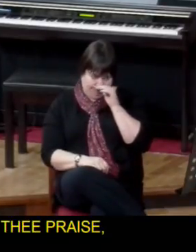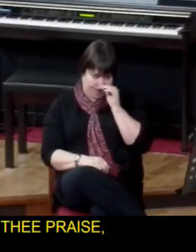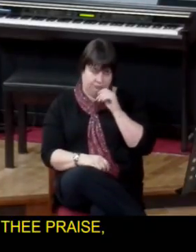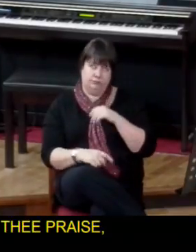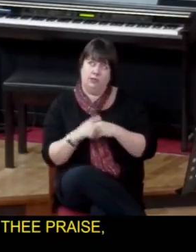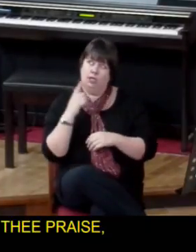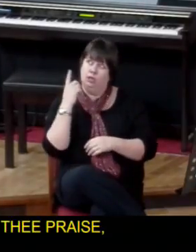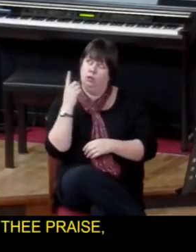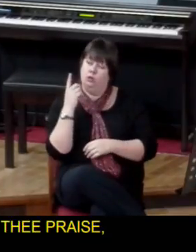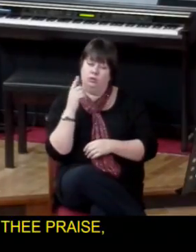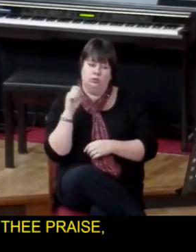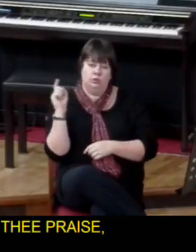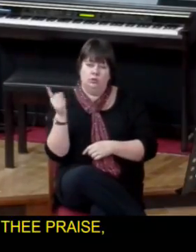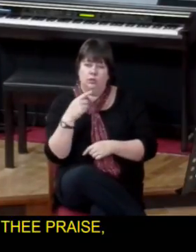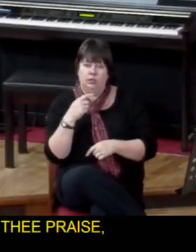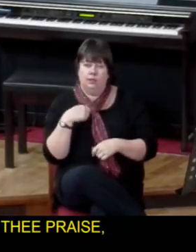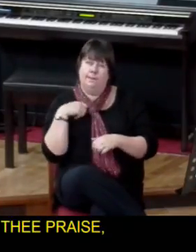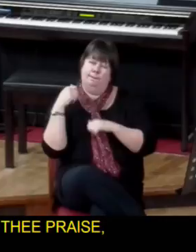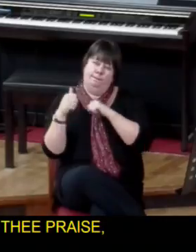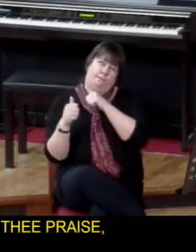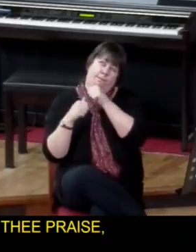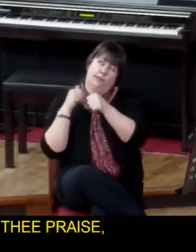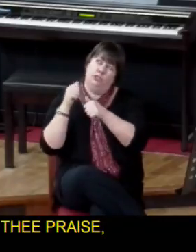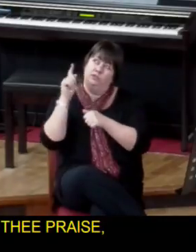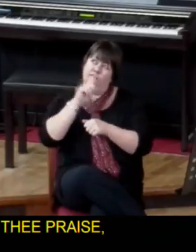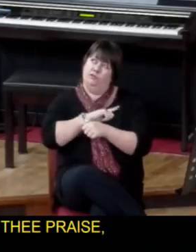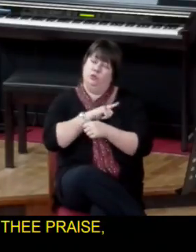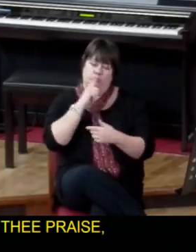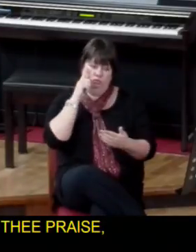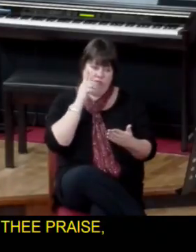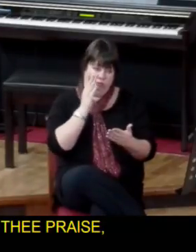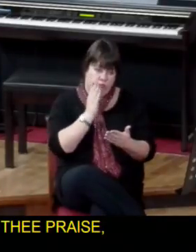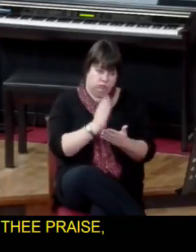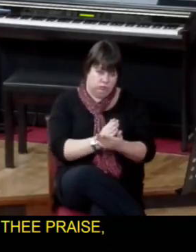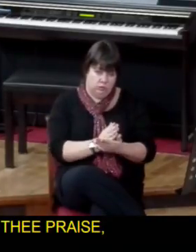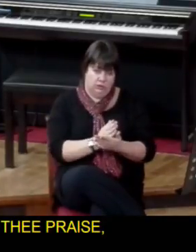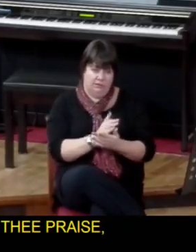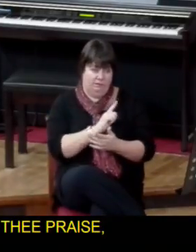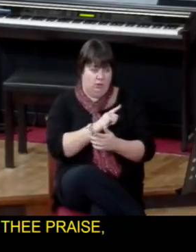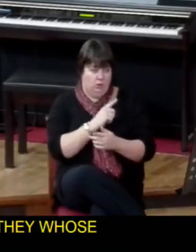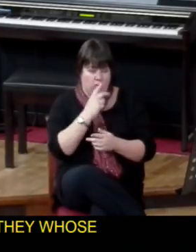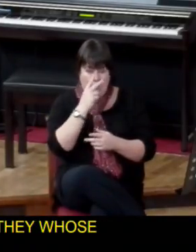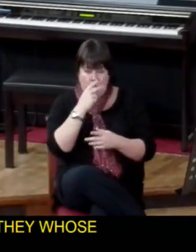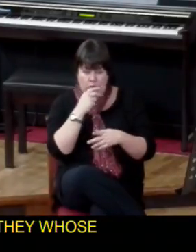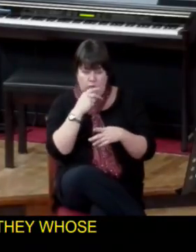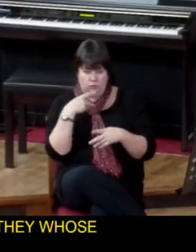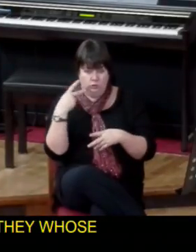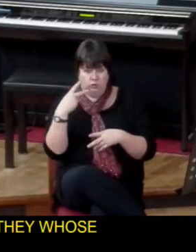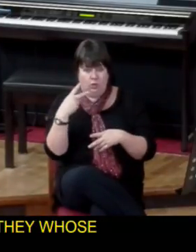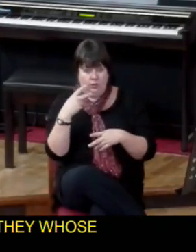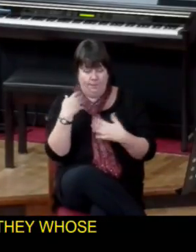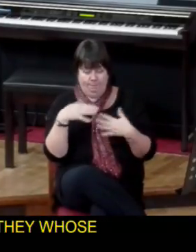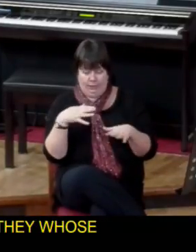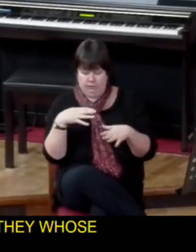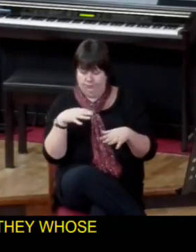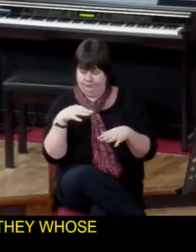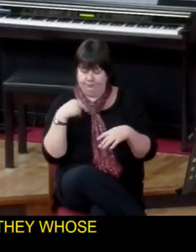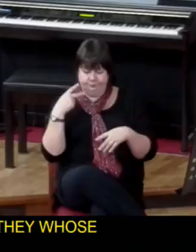Dear Lord, we praise you for the truth of that ancient psalm which we have just sung.